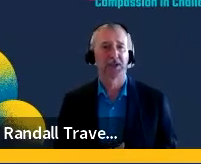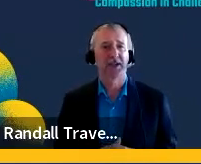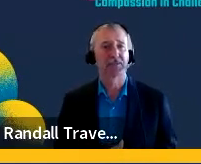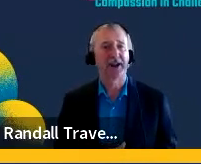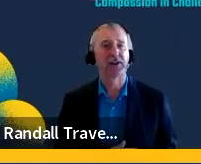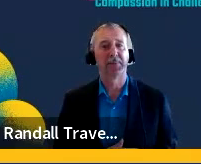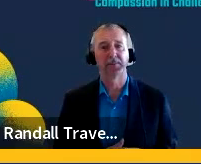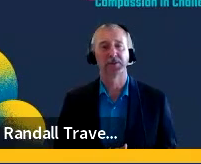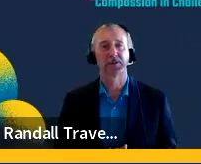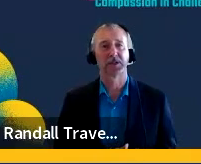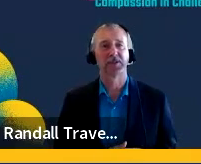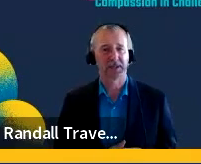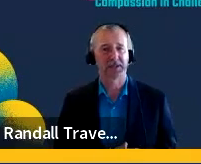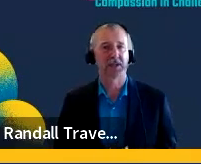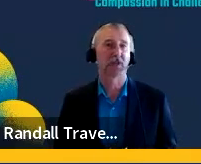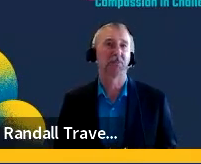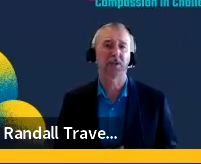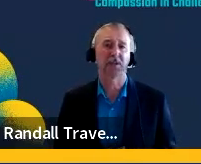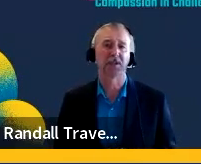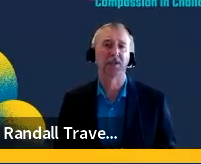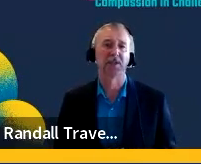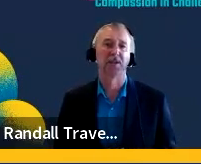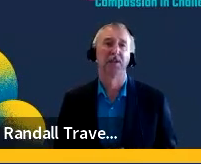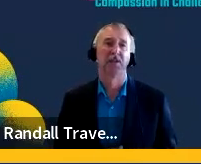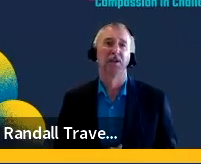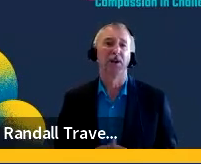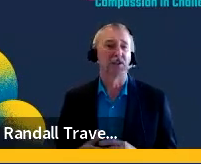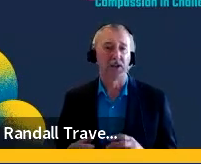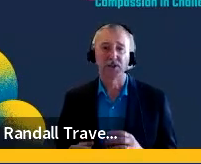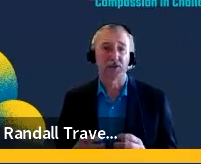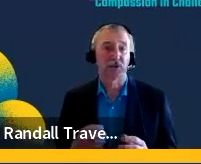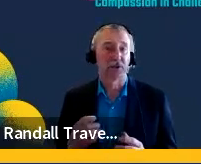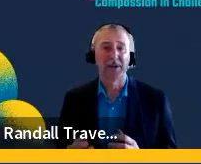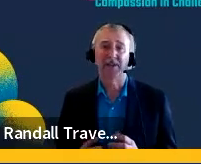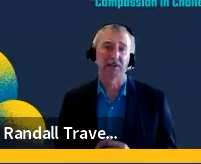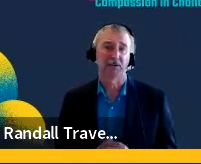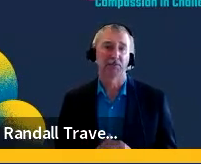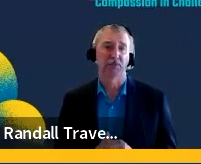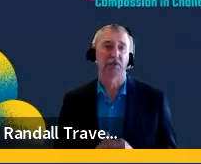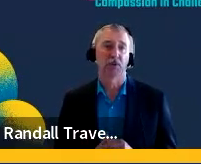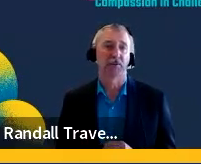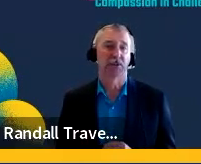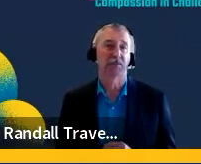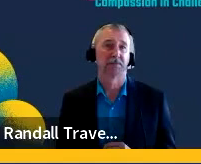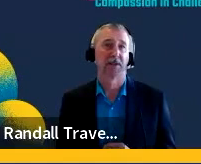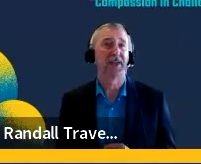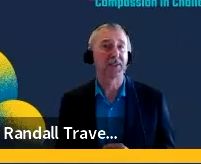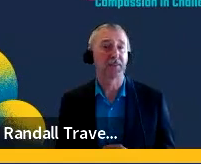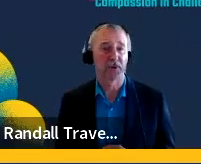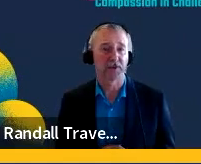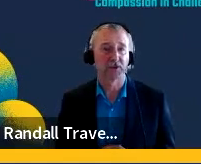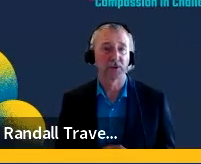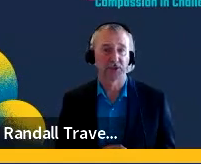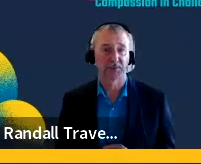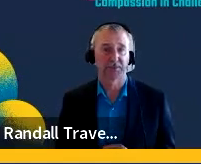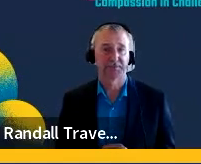traditions as vital members of the San Diego community. We acknowledge their tremendous contributions to our region and thank them